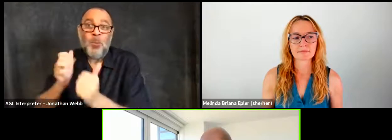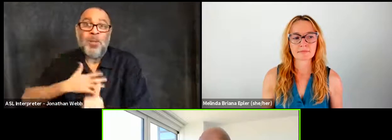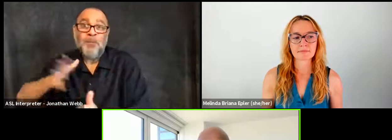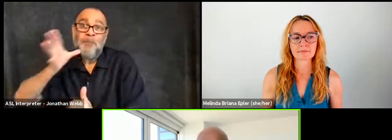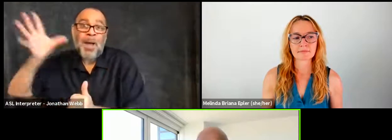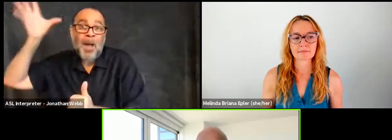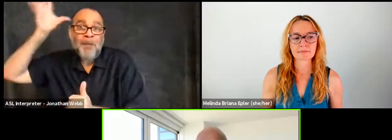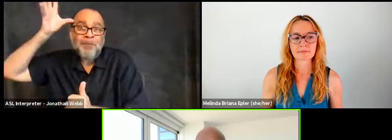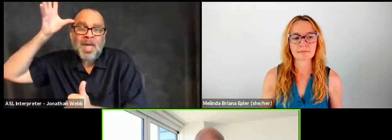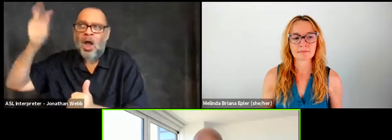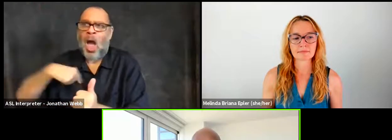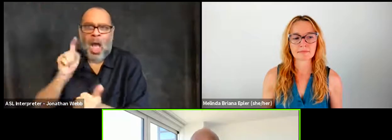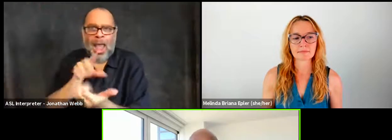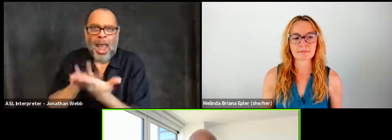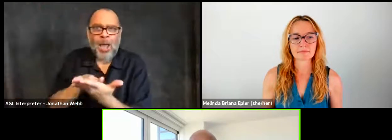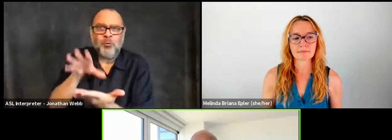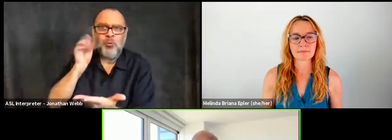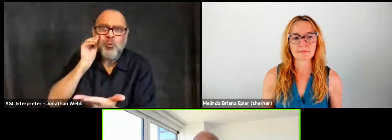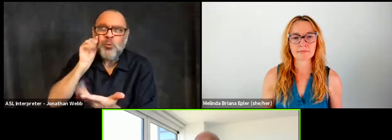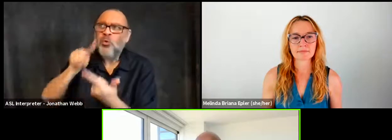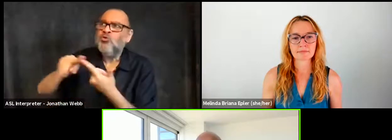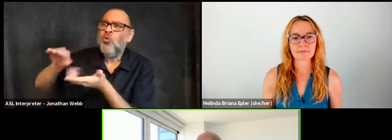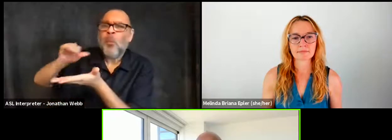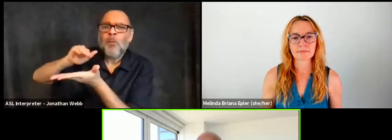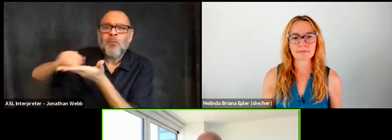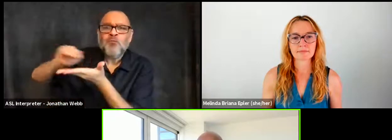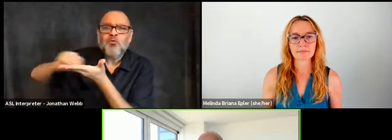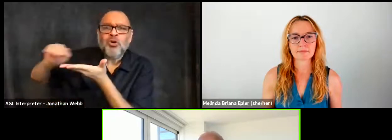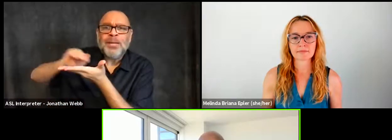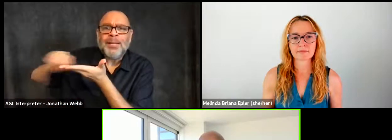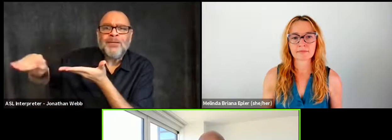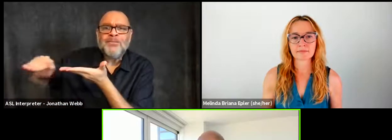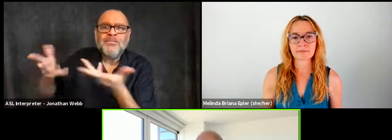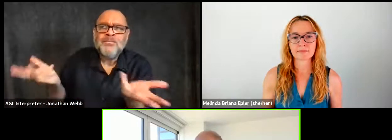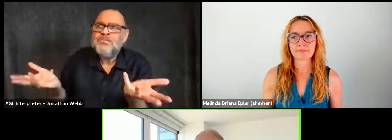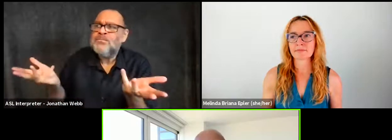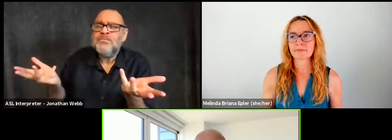on giving them grace and forgive them because I know that they are,